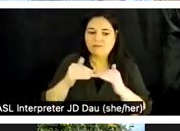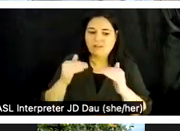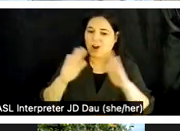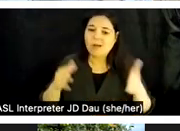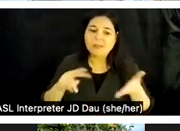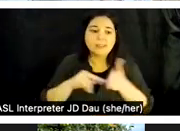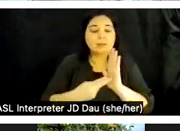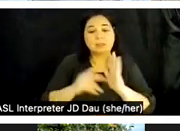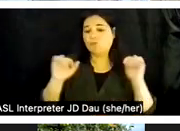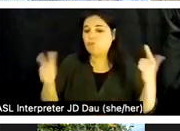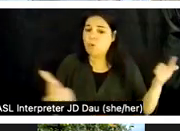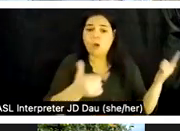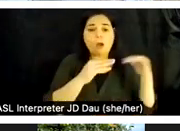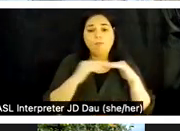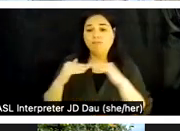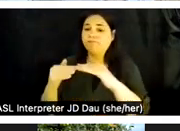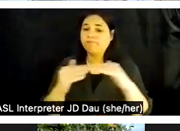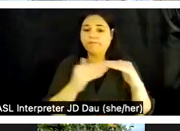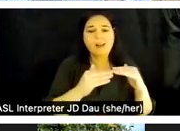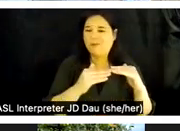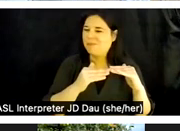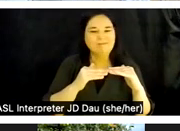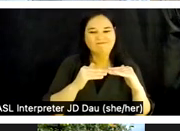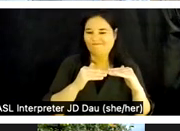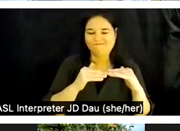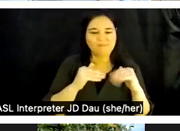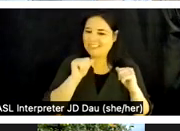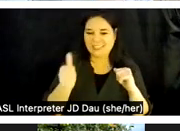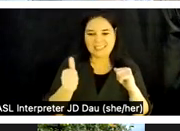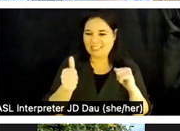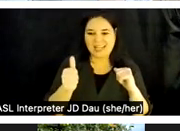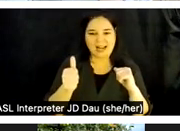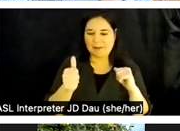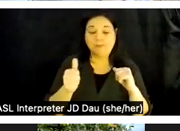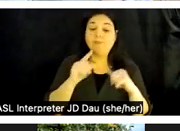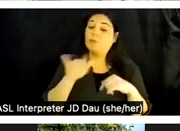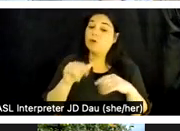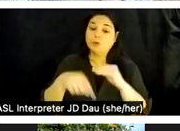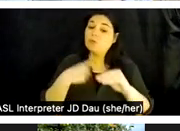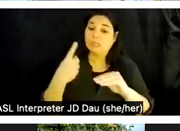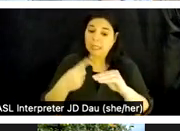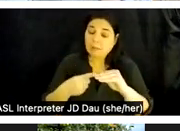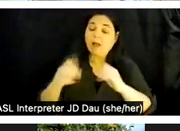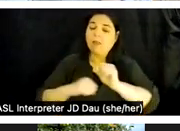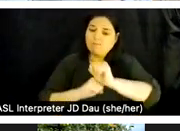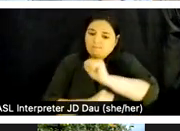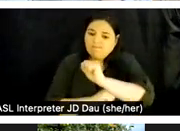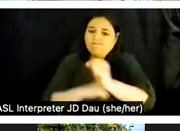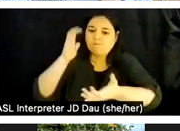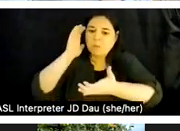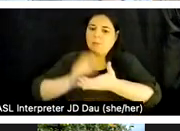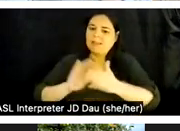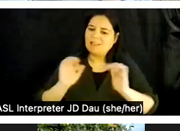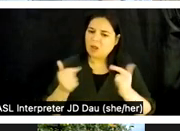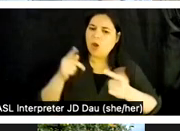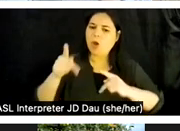treating everyone the same. And that's not quite it. It's about this fundamental belief that all people should have the right to